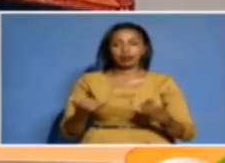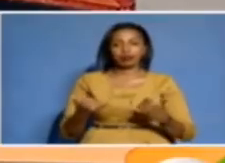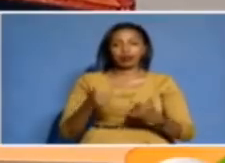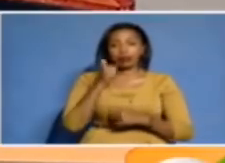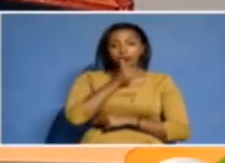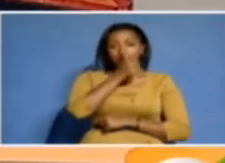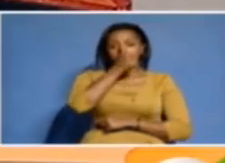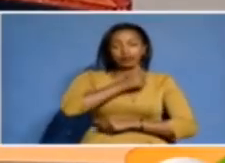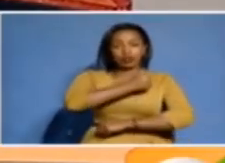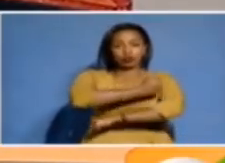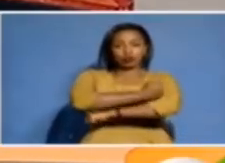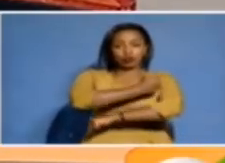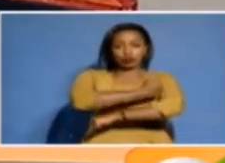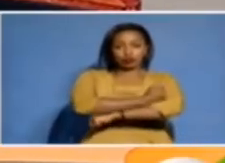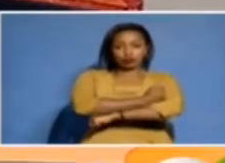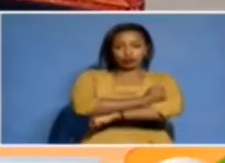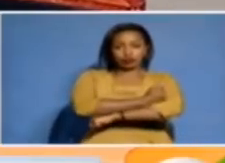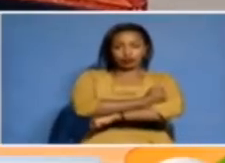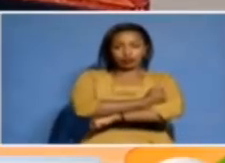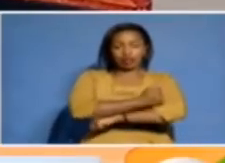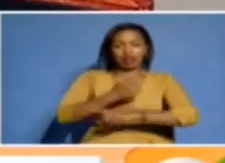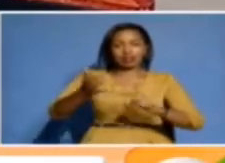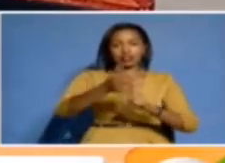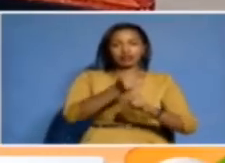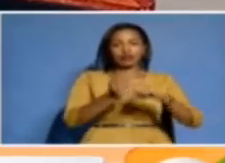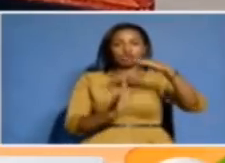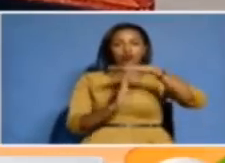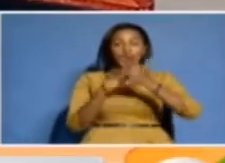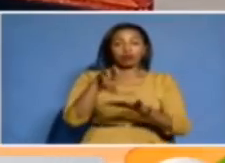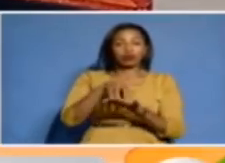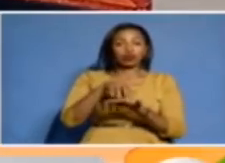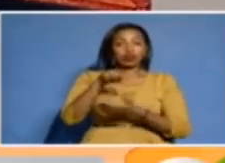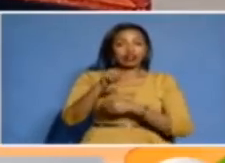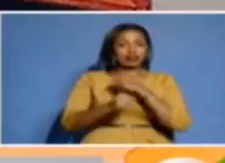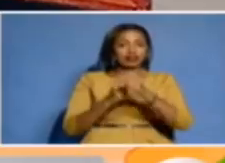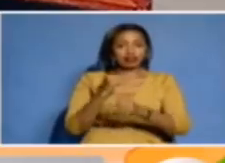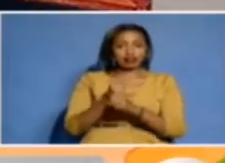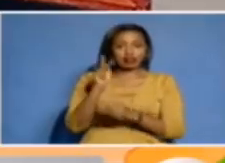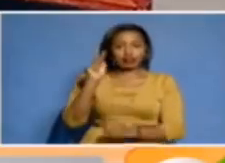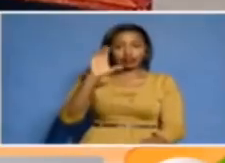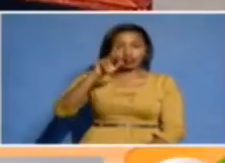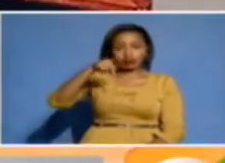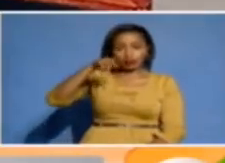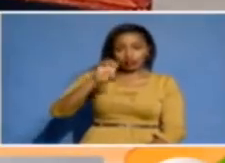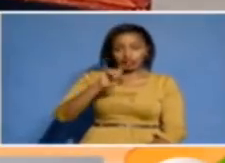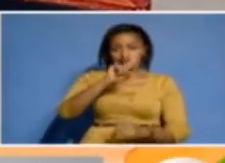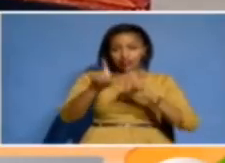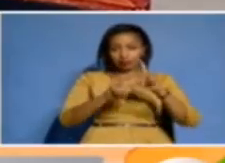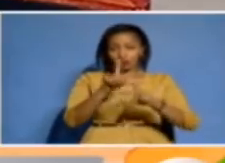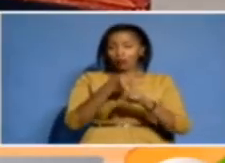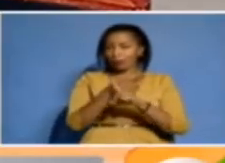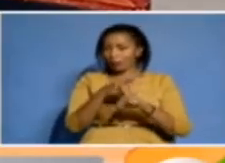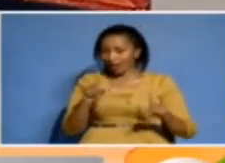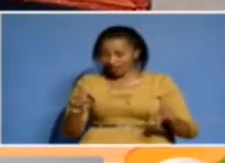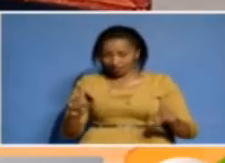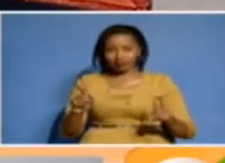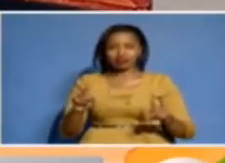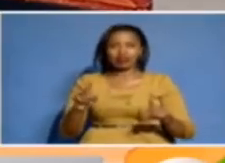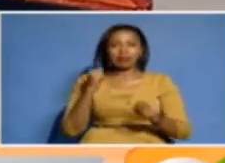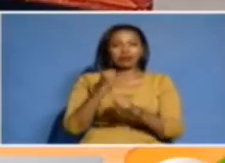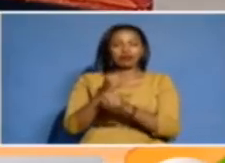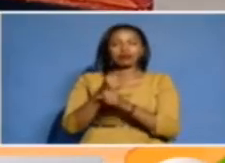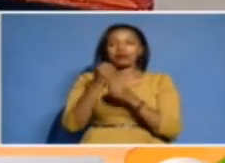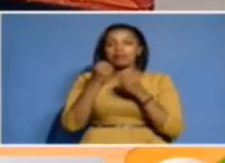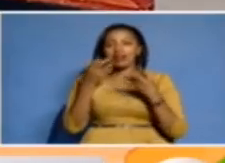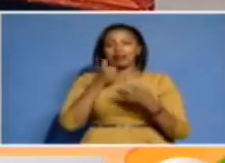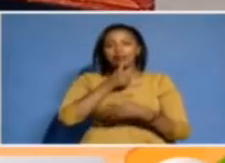Private schools scooped top positions in this year's KCPE examination. The performance of most public schools dipping to a